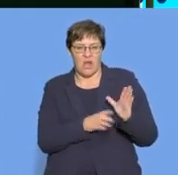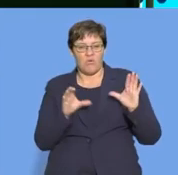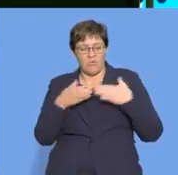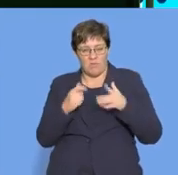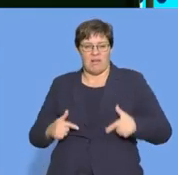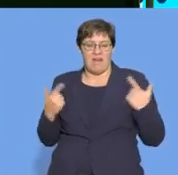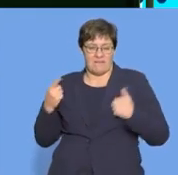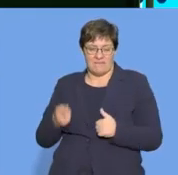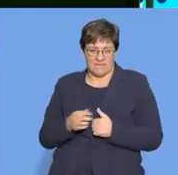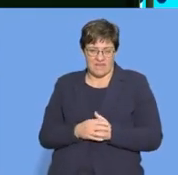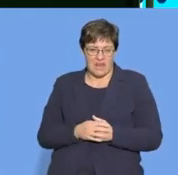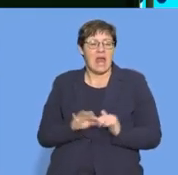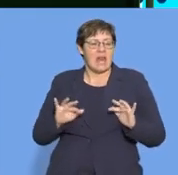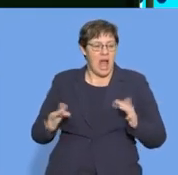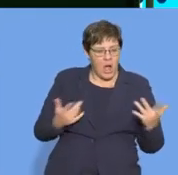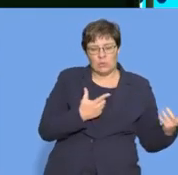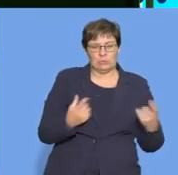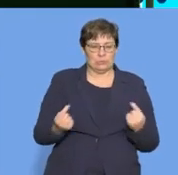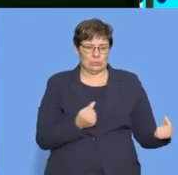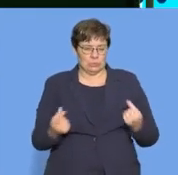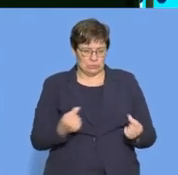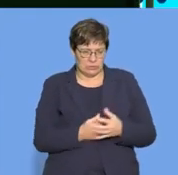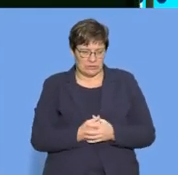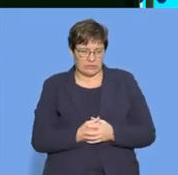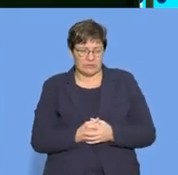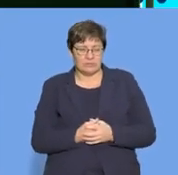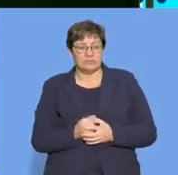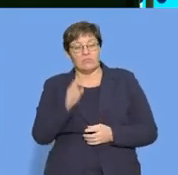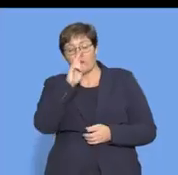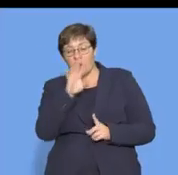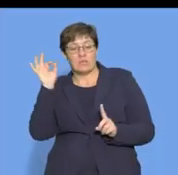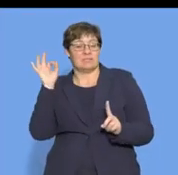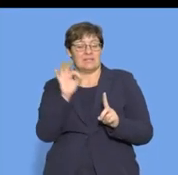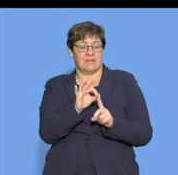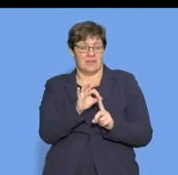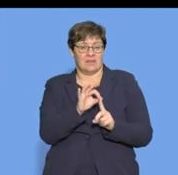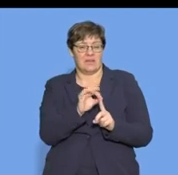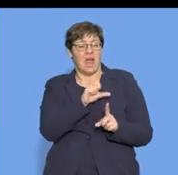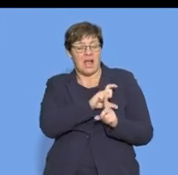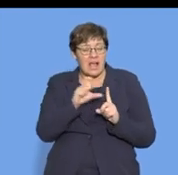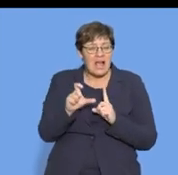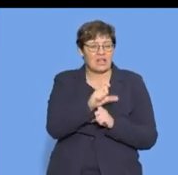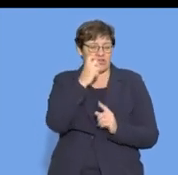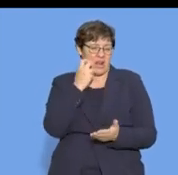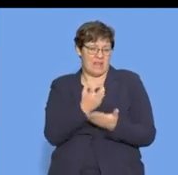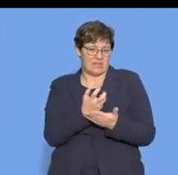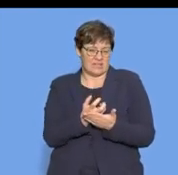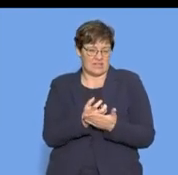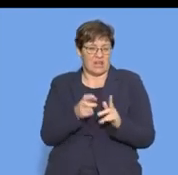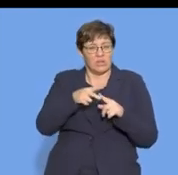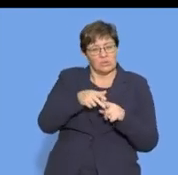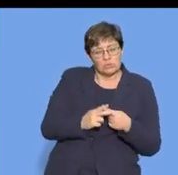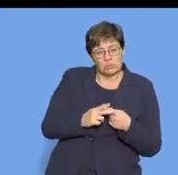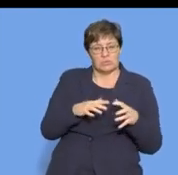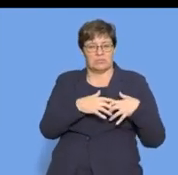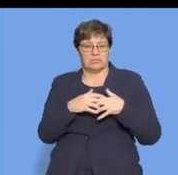of that species that lived there and how they lived. Okay, so we look specifically at cultural evidence